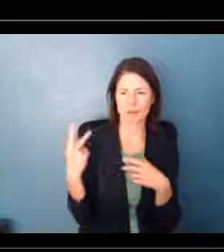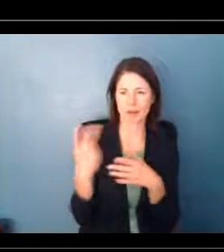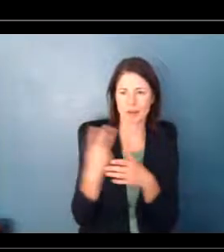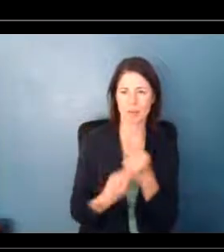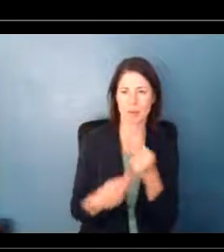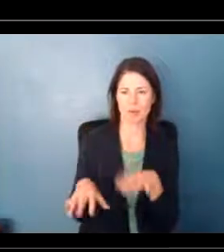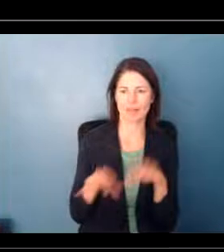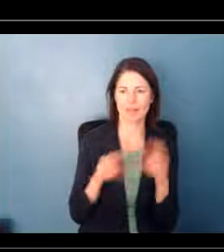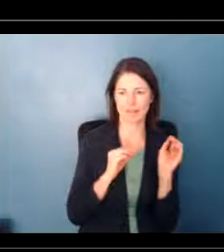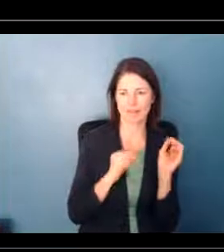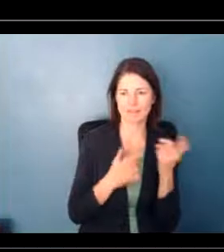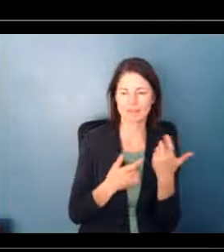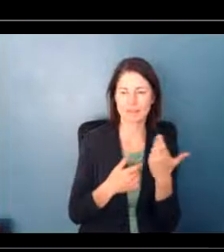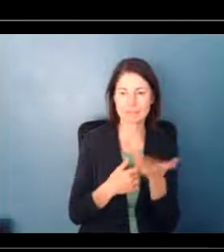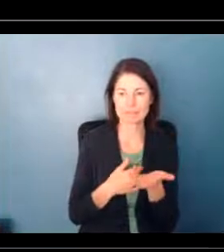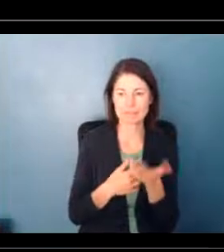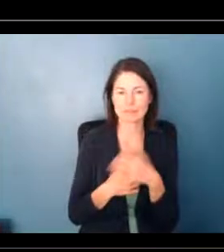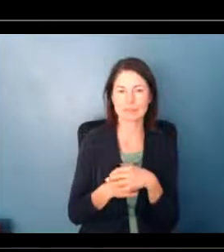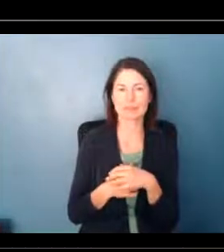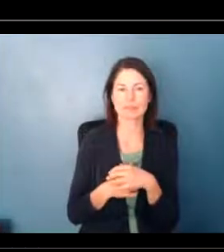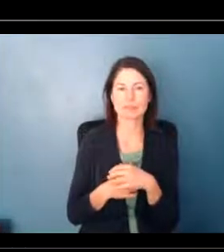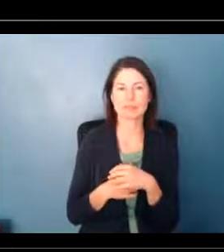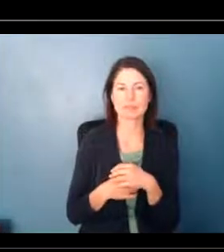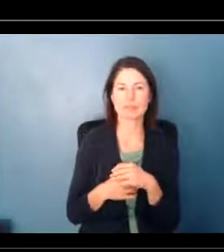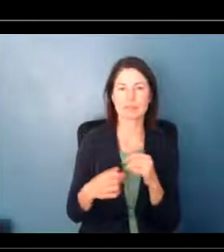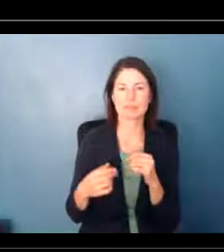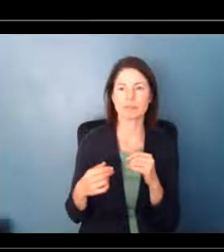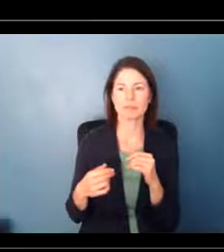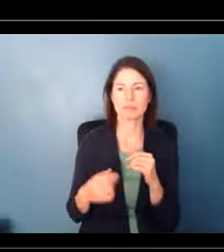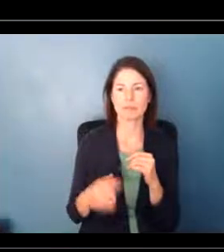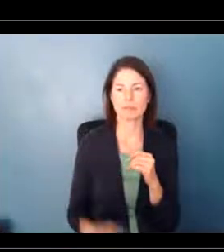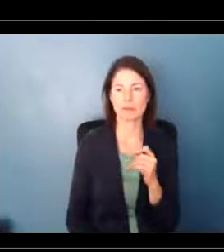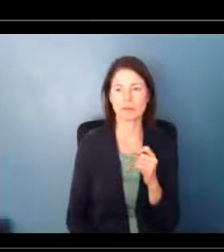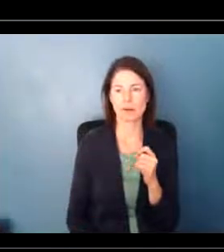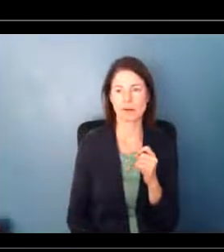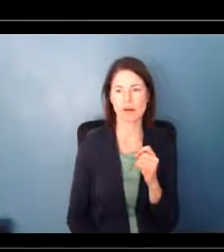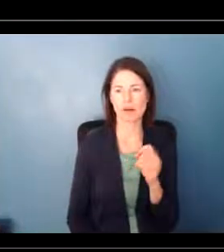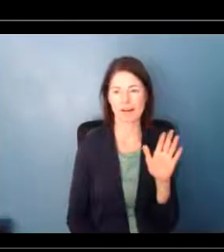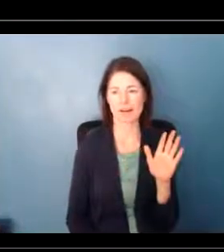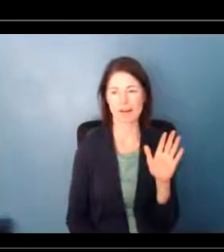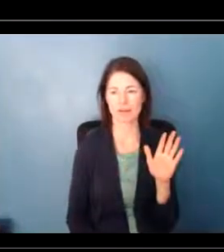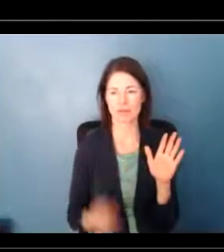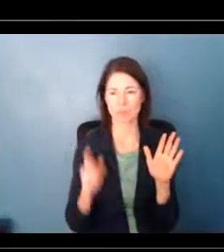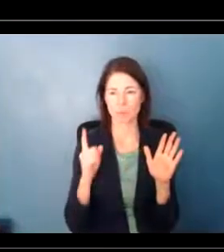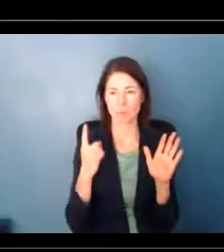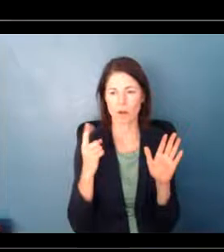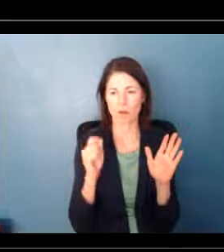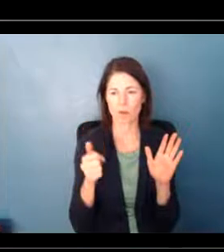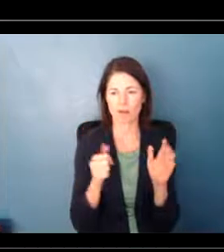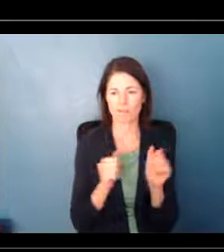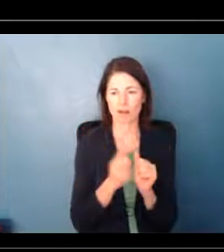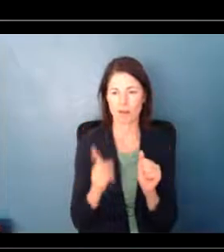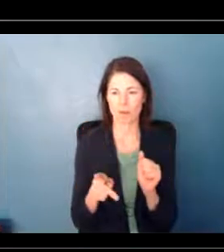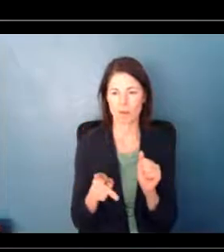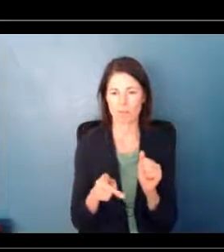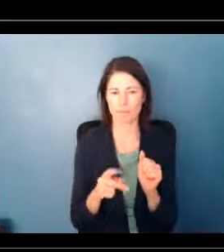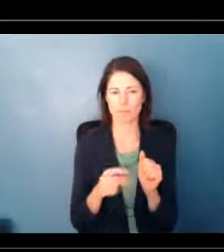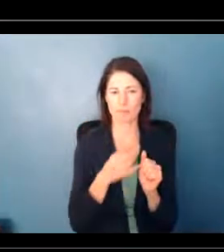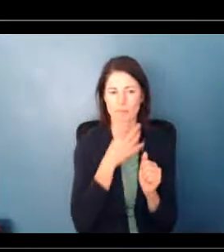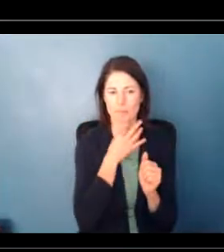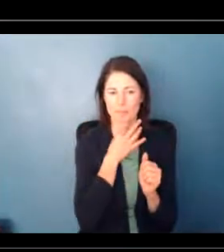Hillary? Yes. Yeah. Thank you. Chair Eager, sorry, could I just do one quick follow-up? I'm curious if,